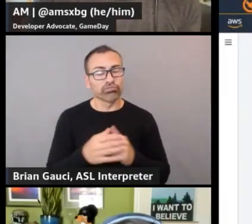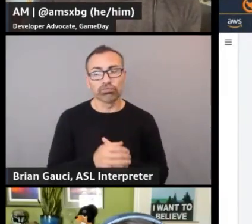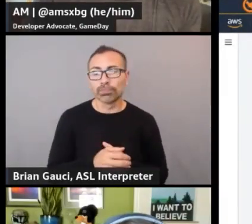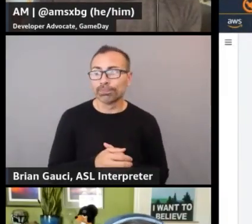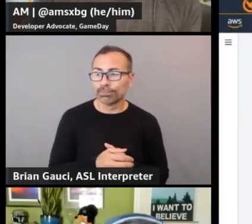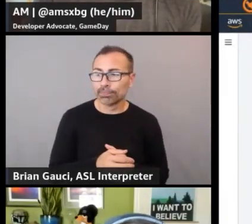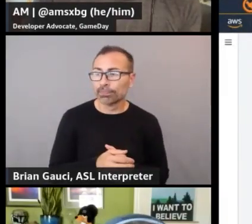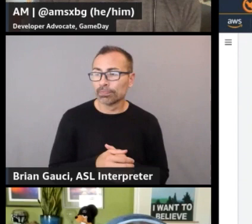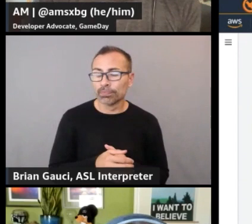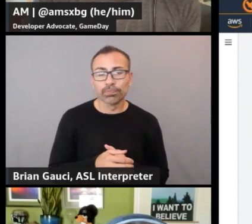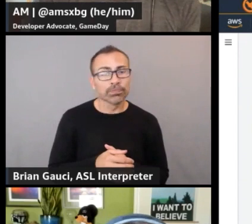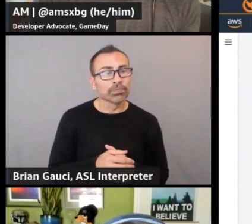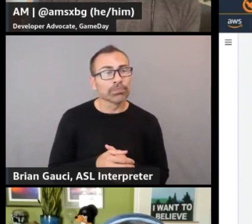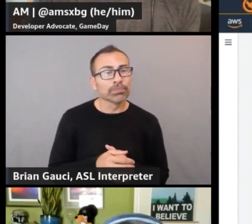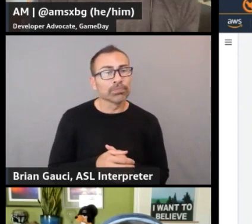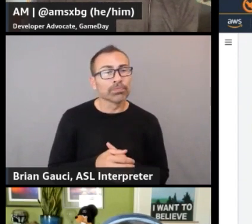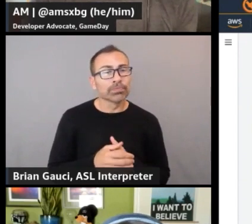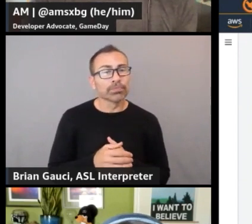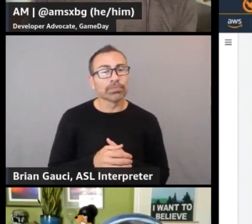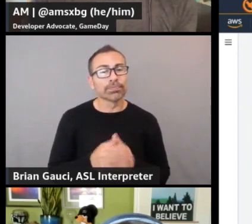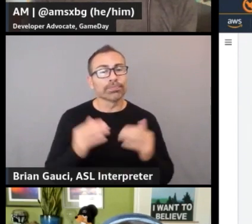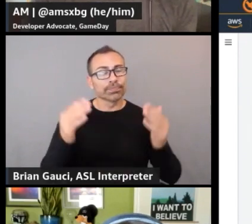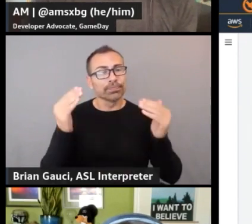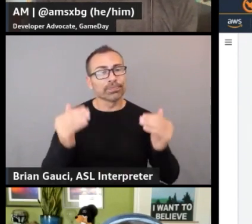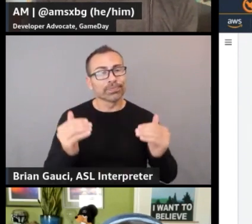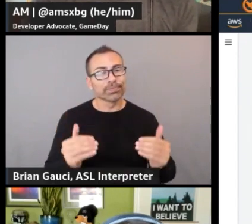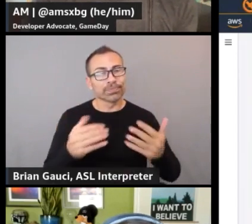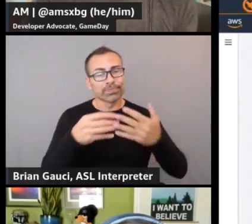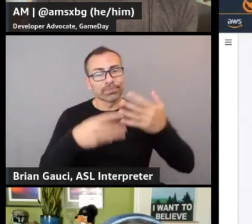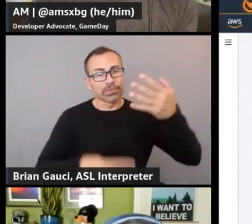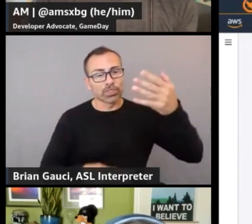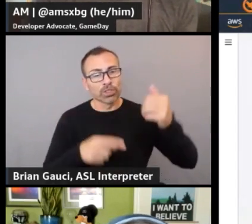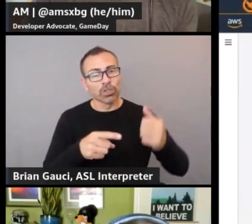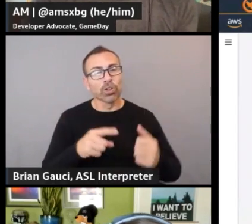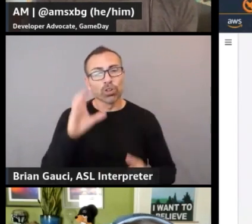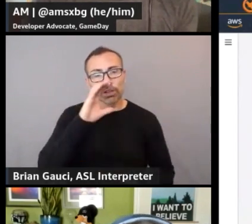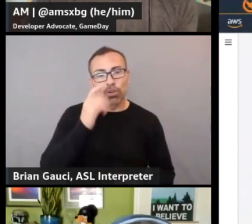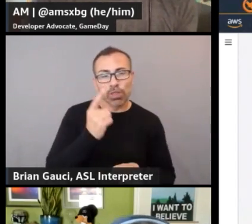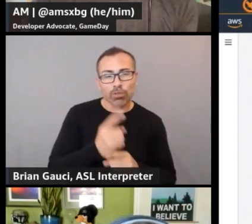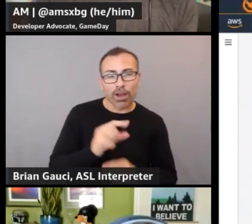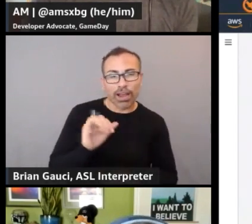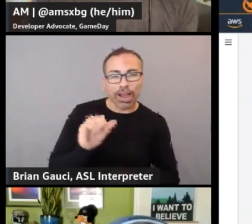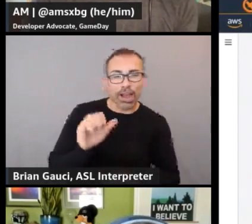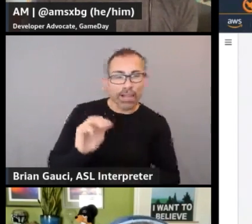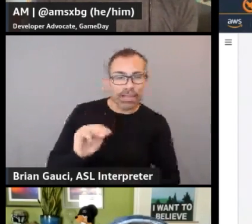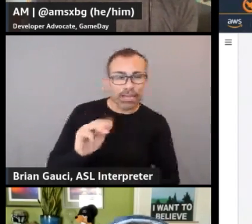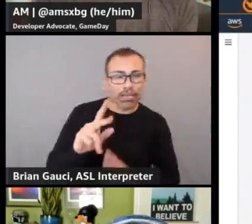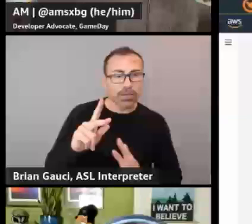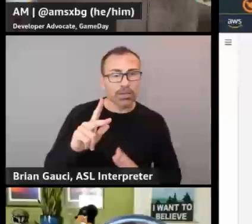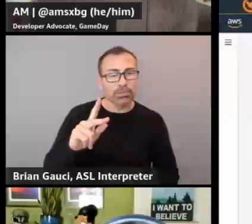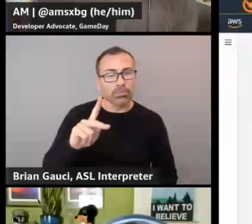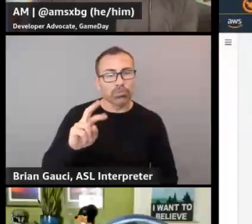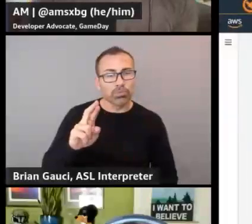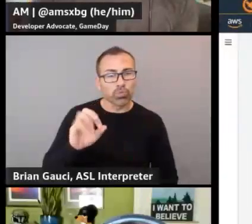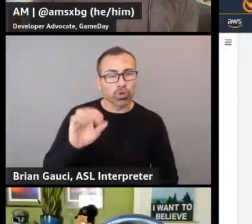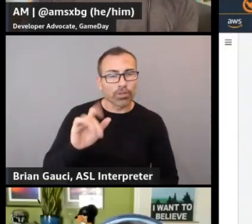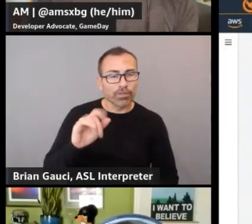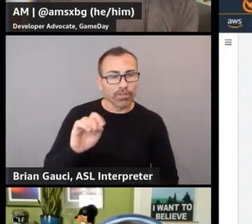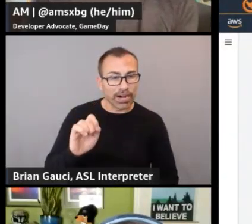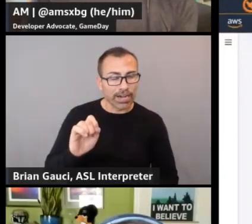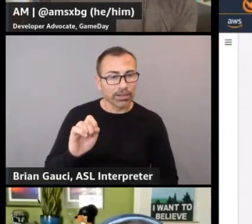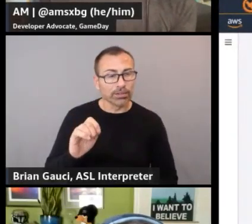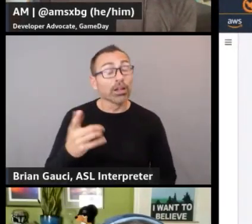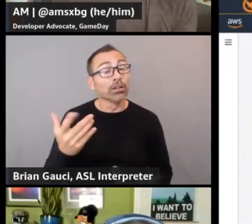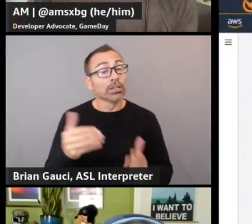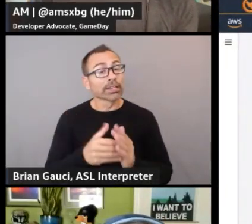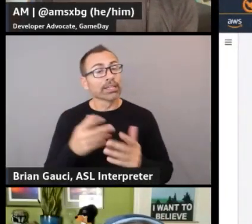And then we're going to go down here a little bit. We're going to choose the right IAM profile. To explain what the IAM profile is, again, this is what gives permissions for